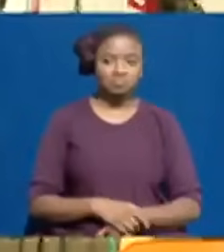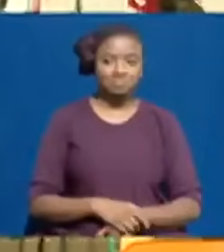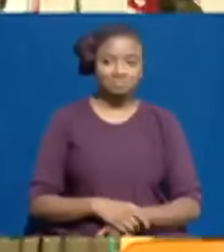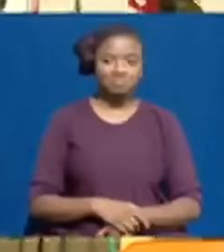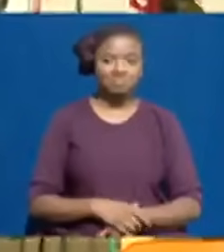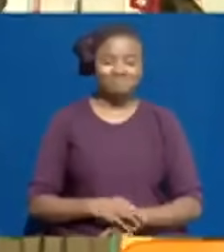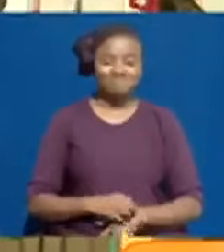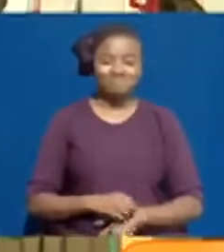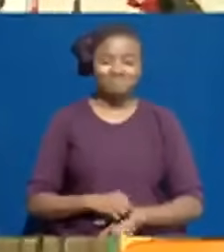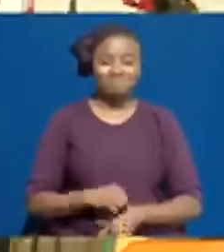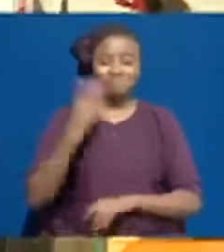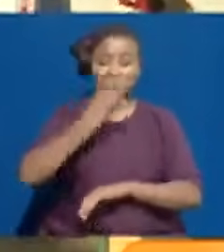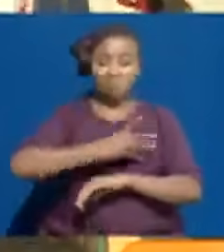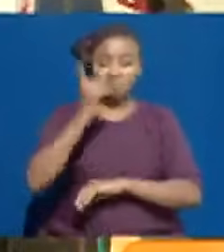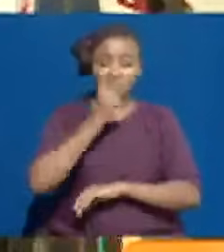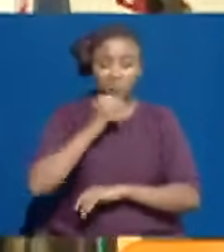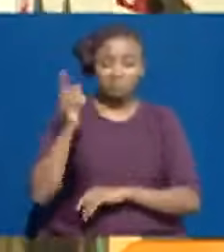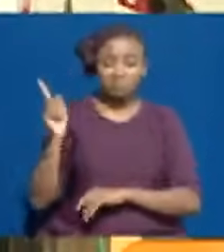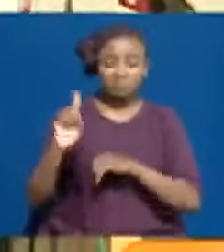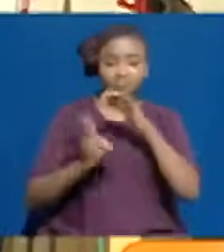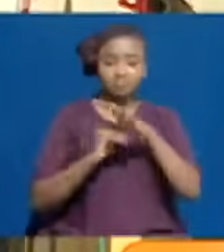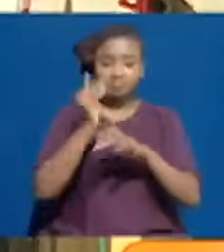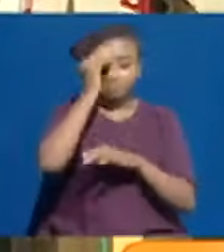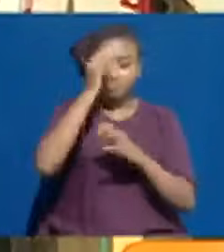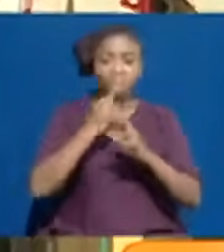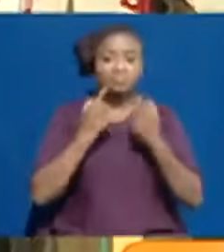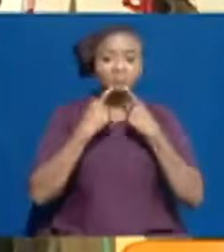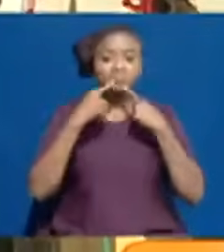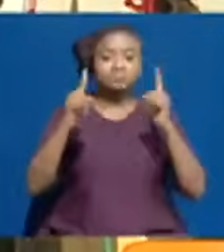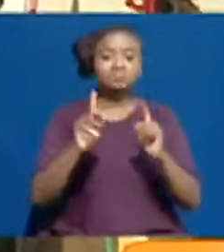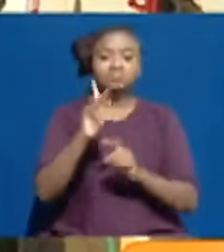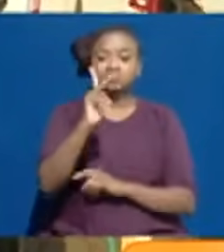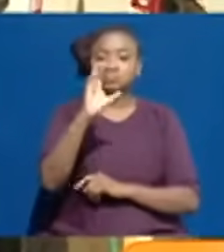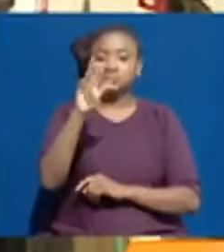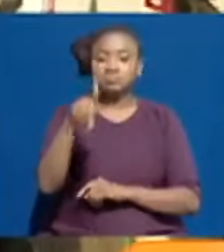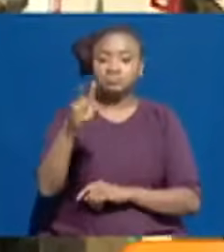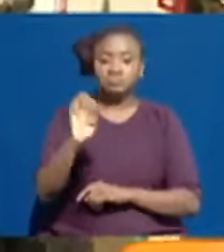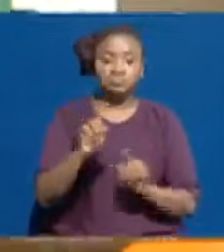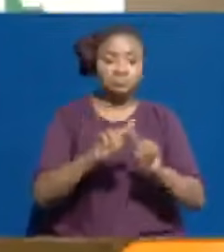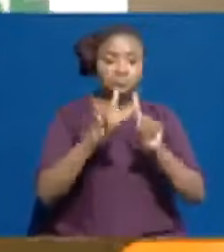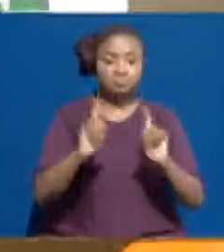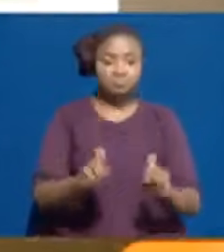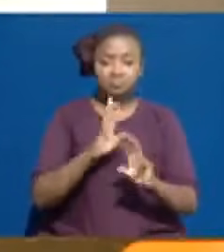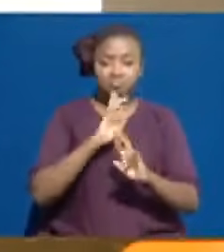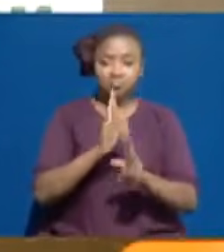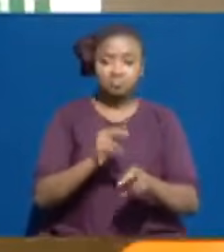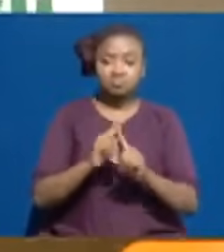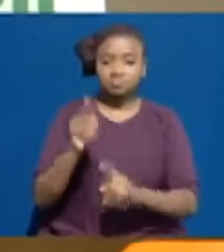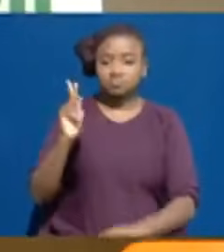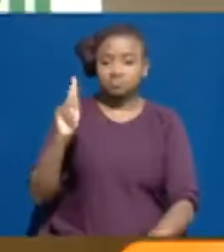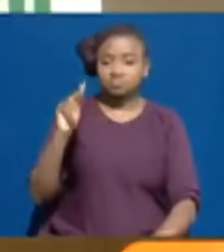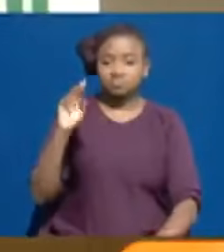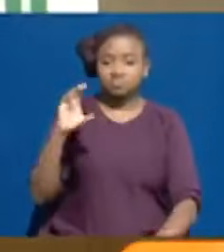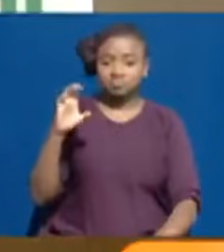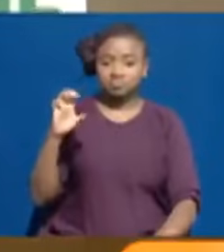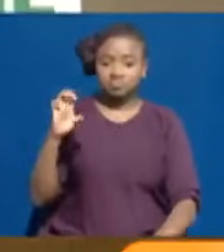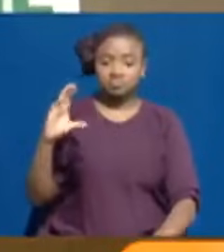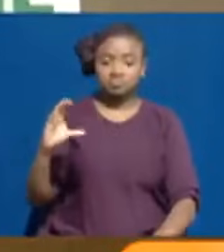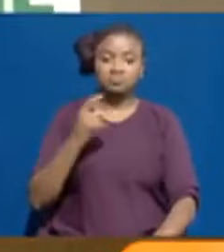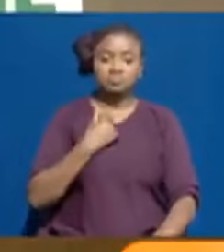4 days after the Ministry of Education released results of this year's KCPE exam, the Kenya National Examination Council continues to